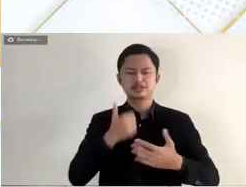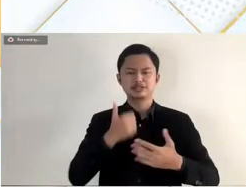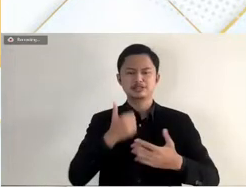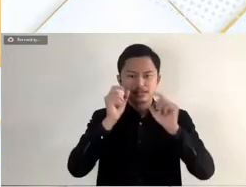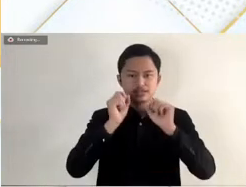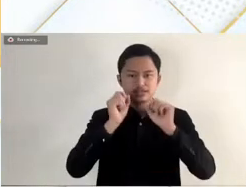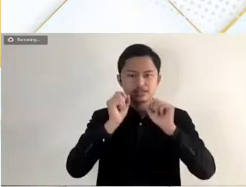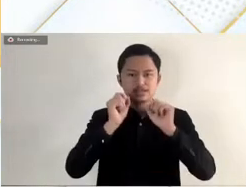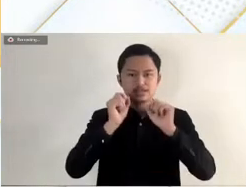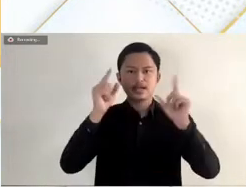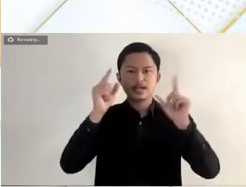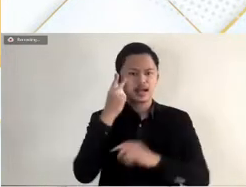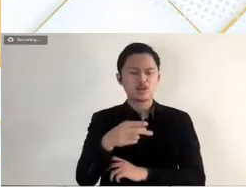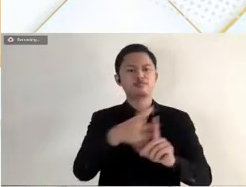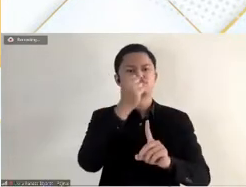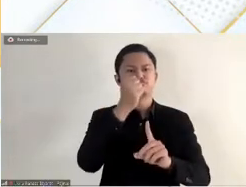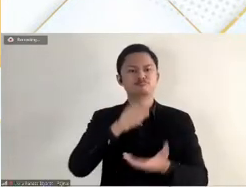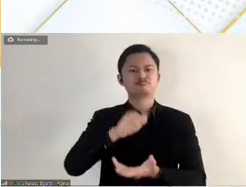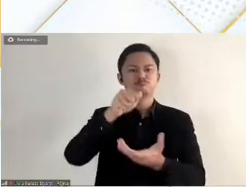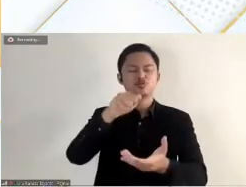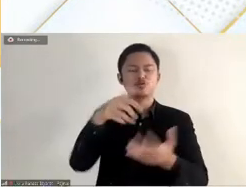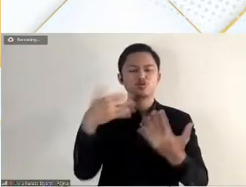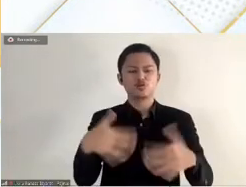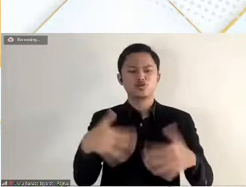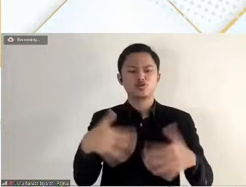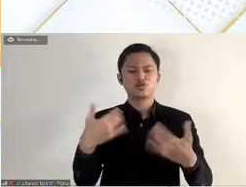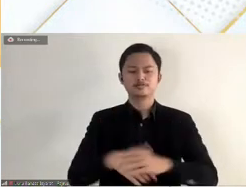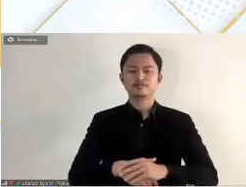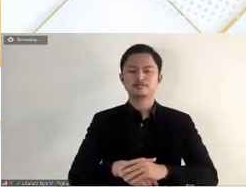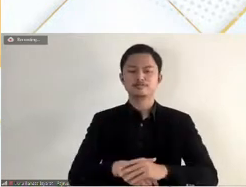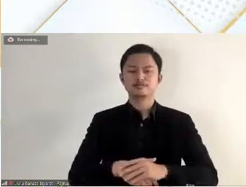this achievement. With such an outstanding record,